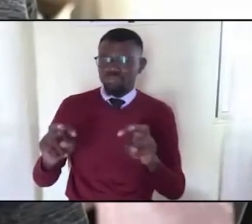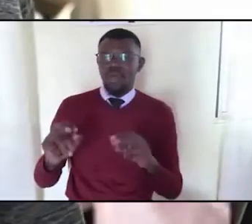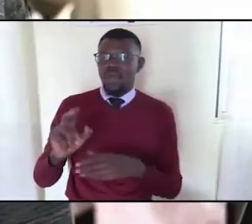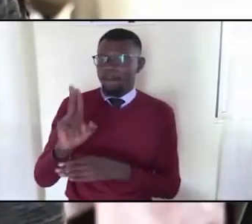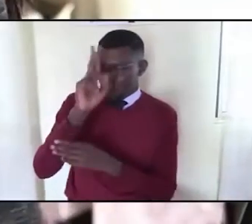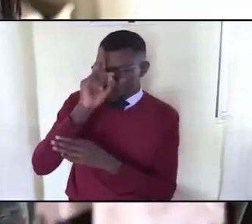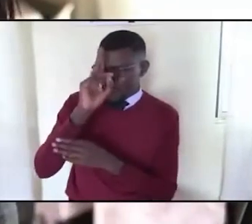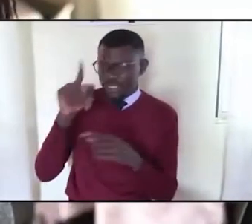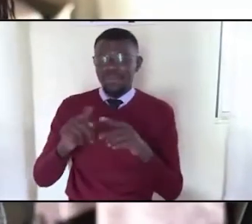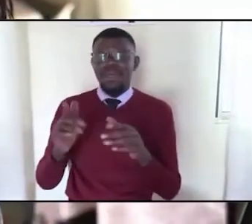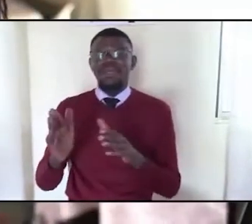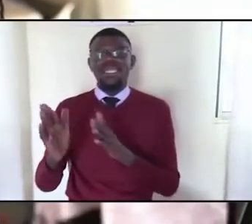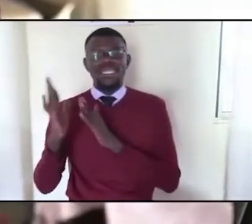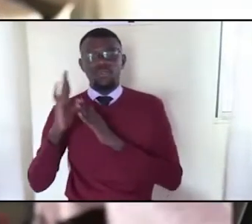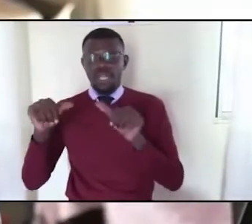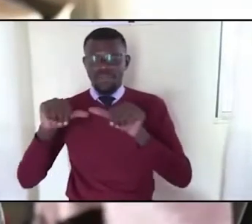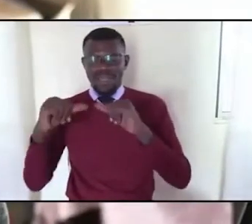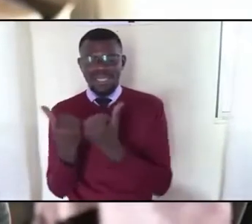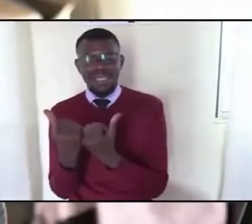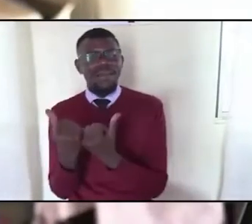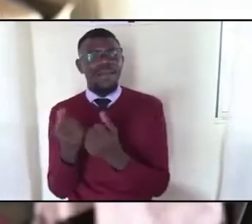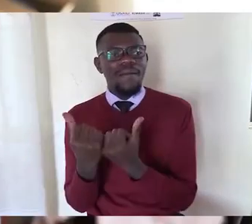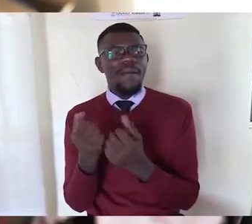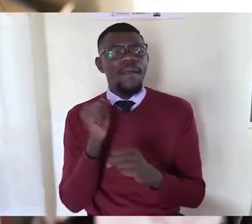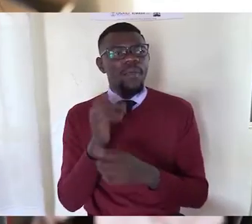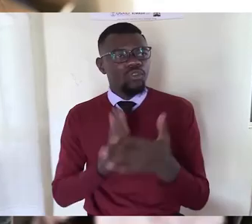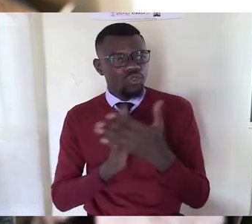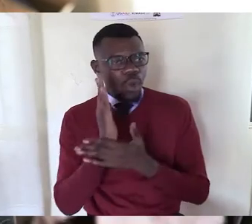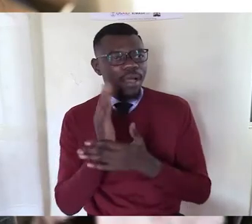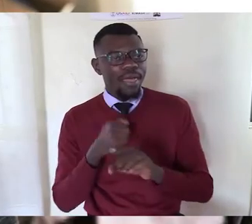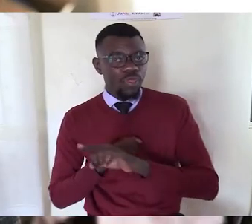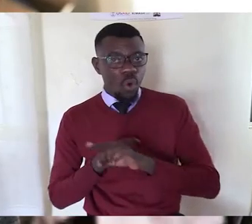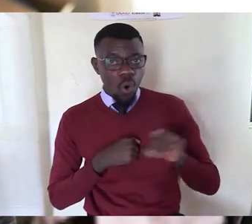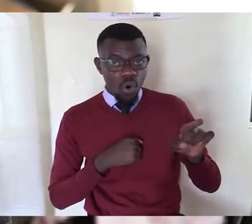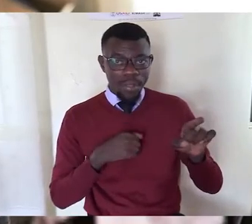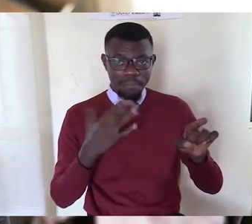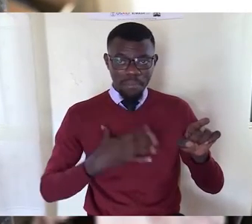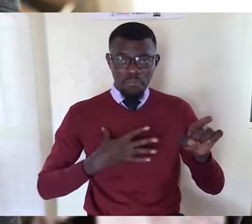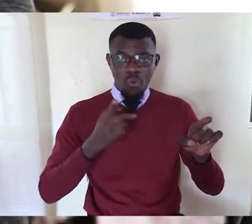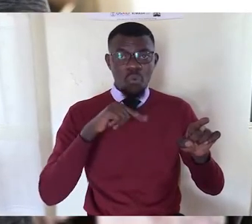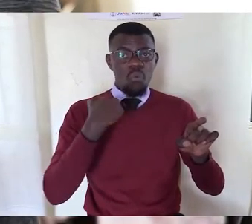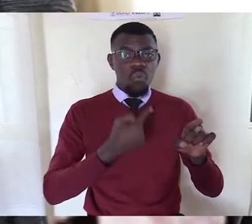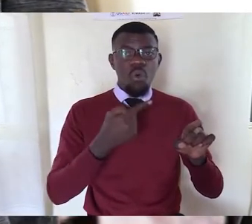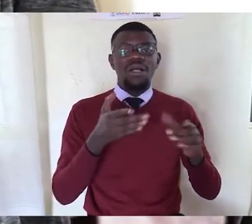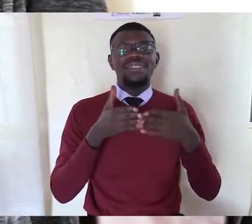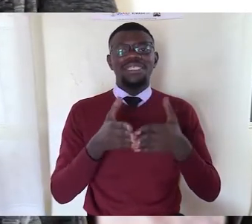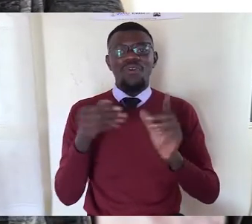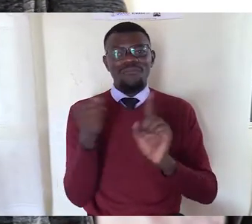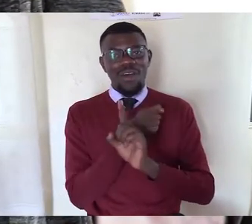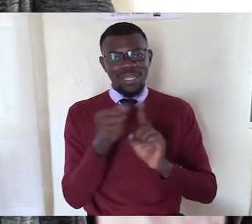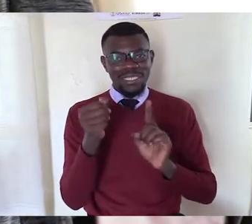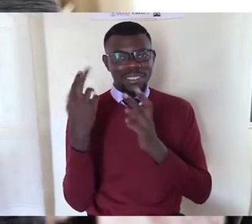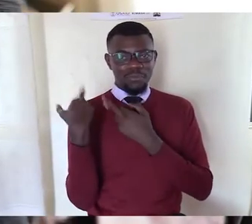security forces and services with a view of ensuring that those found culpable of sexual violence